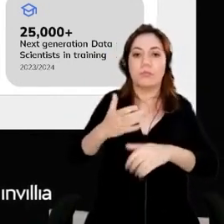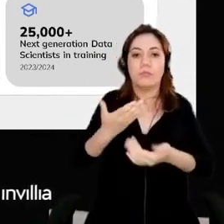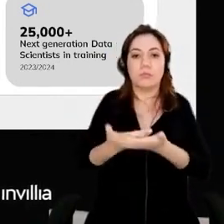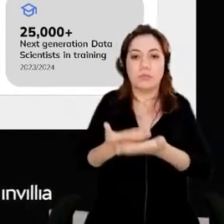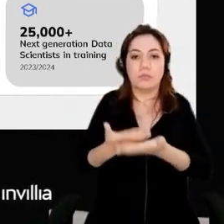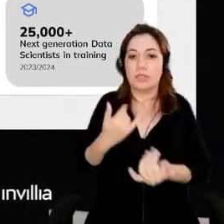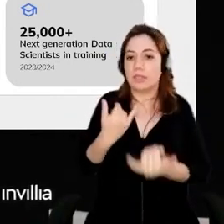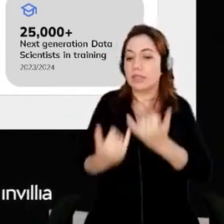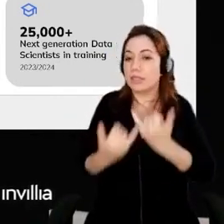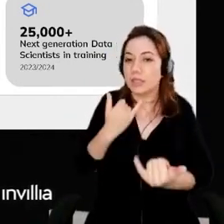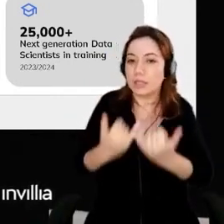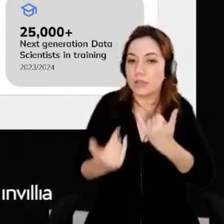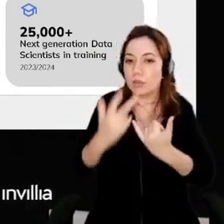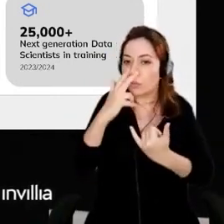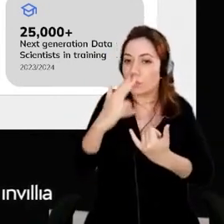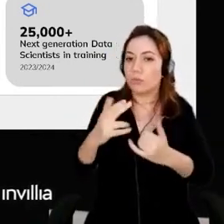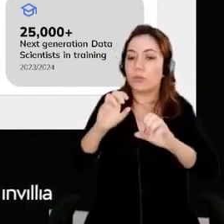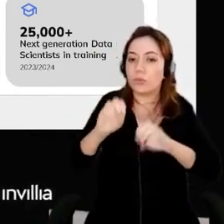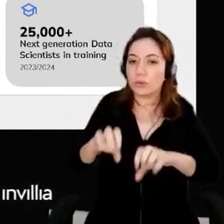train about